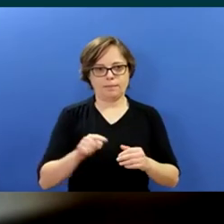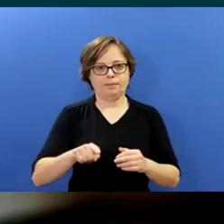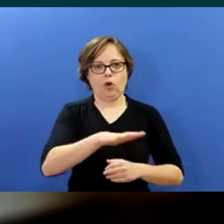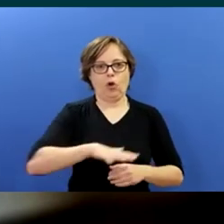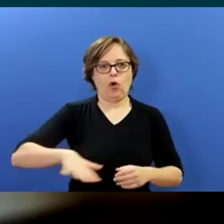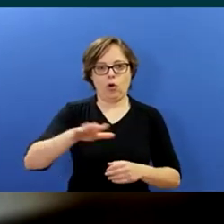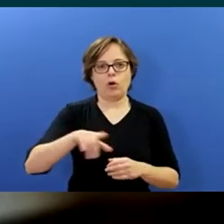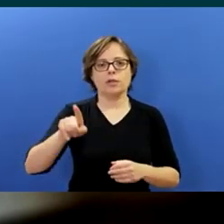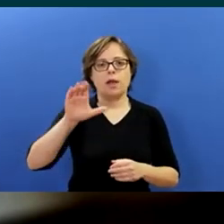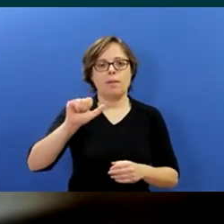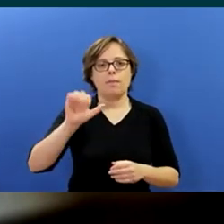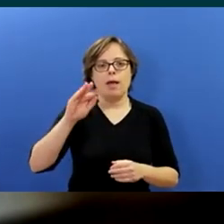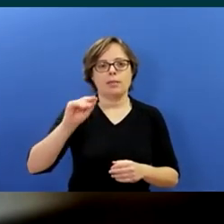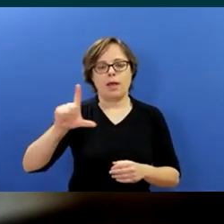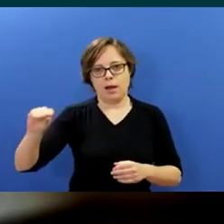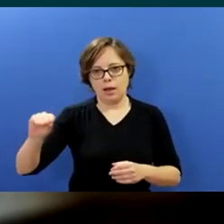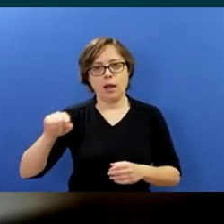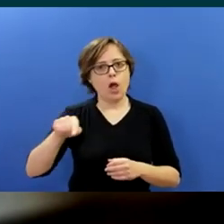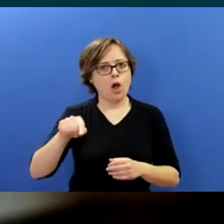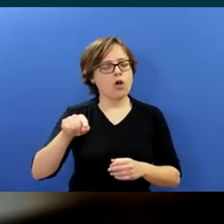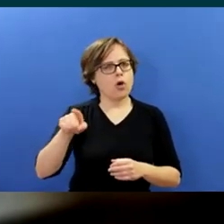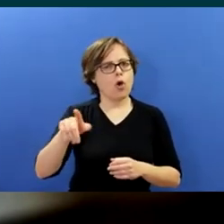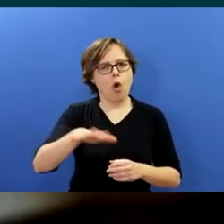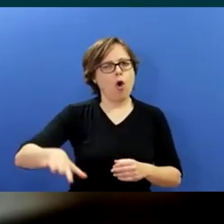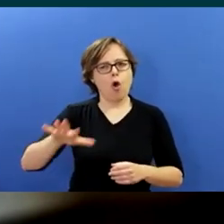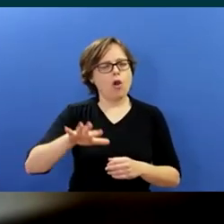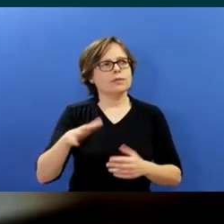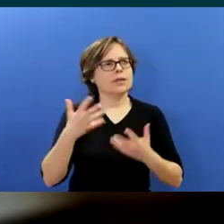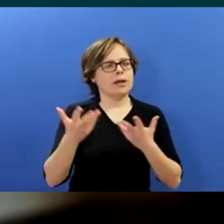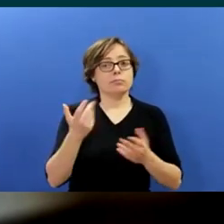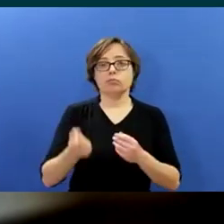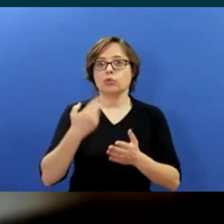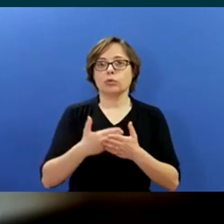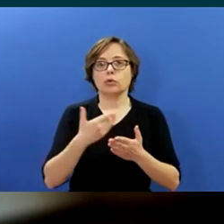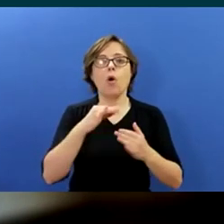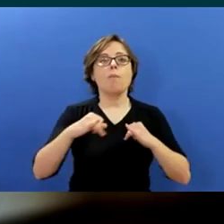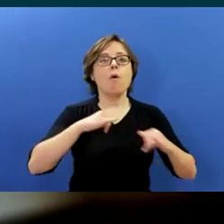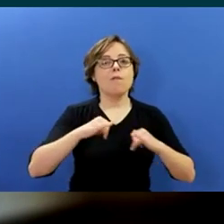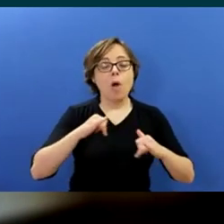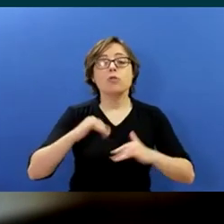unfinished by the regional authorities. So there was a huge citizen mobilization to kind of